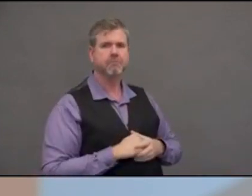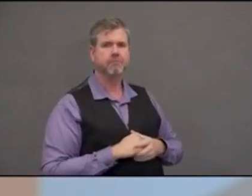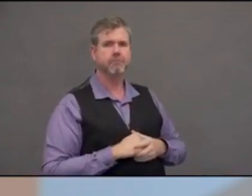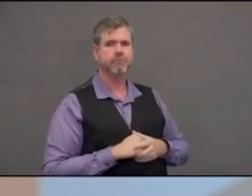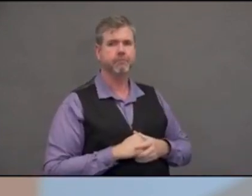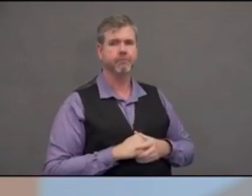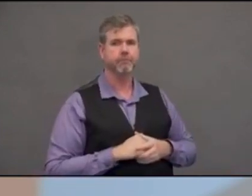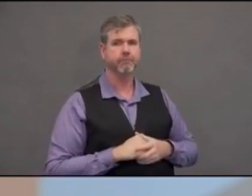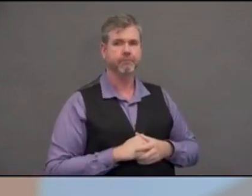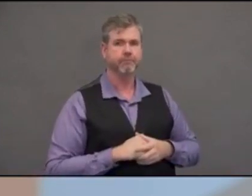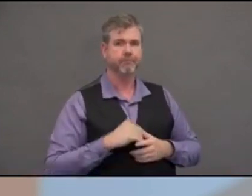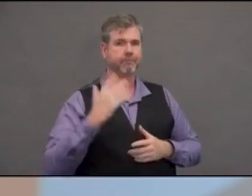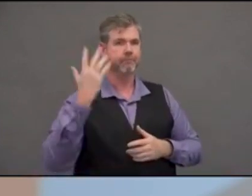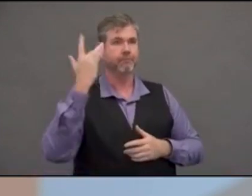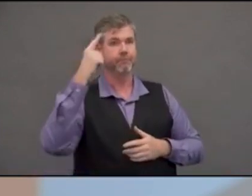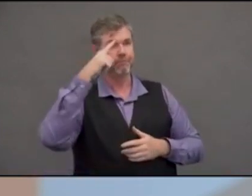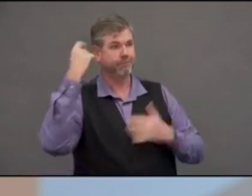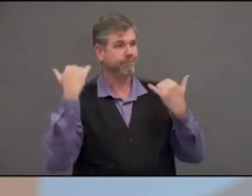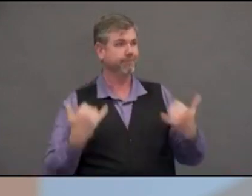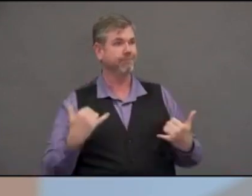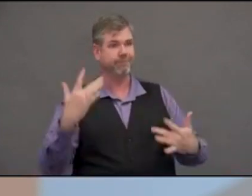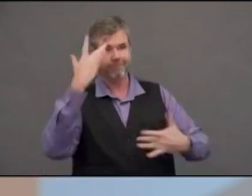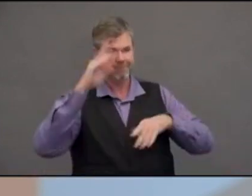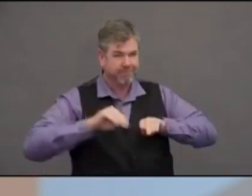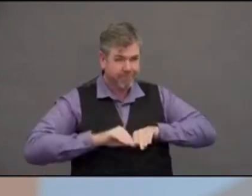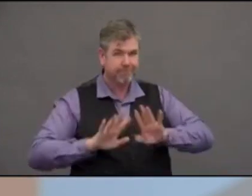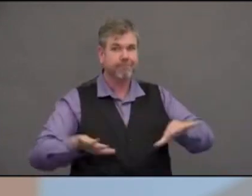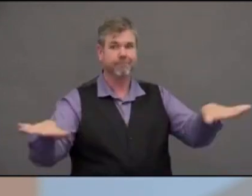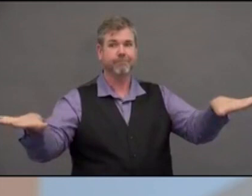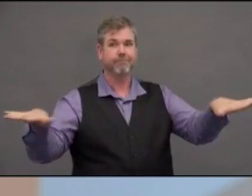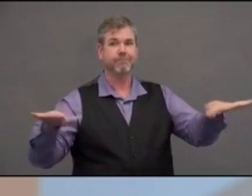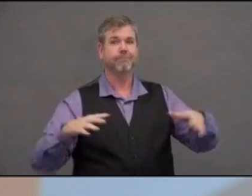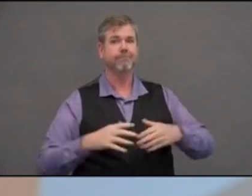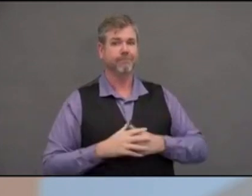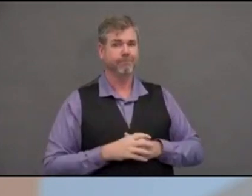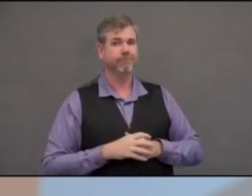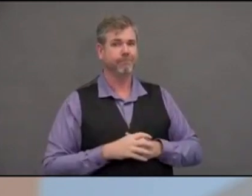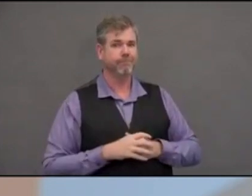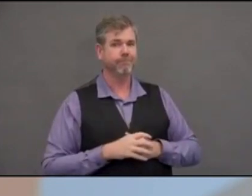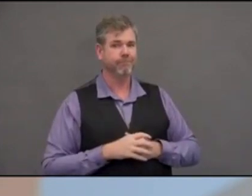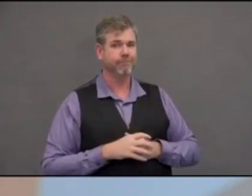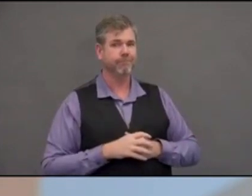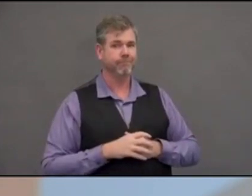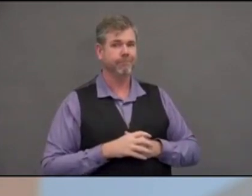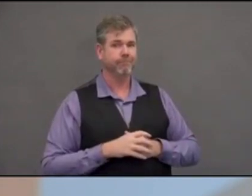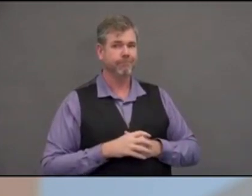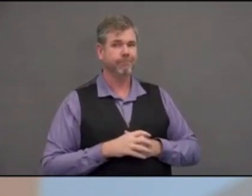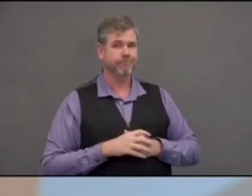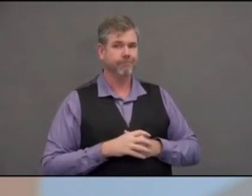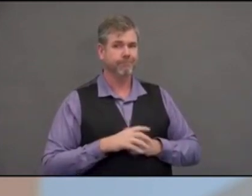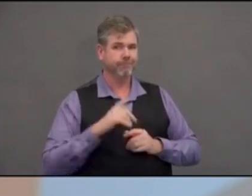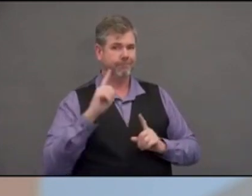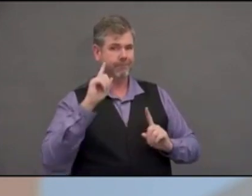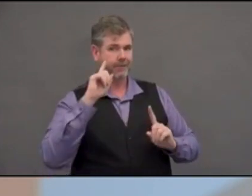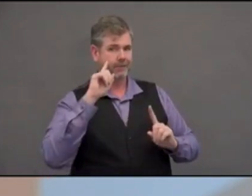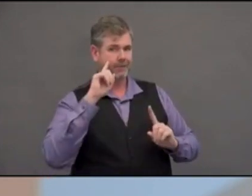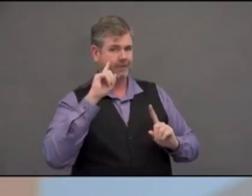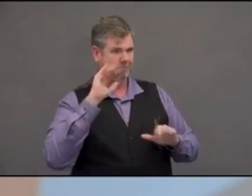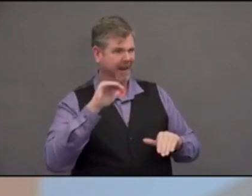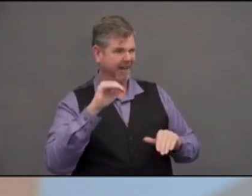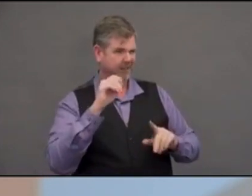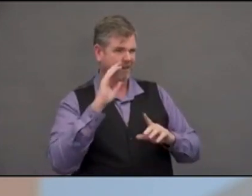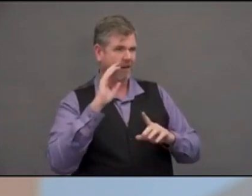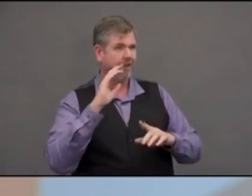widespread community transmission, it is not unexpected to have cases associated with a long-term care facility. However, the Public Health